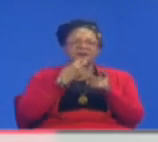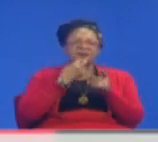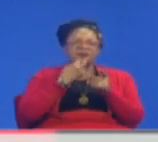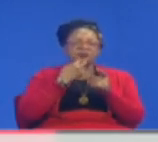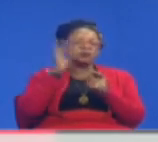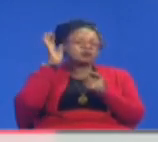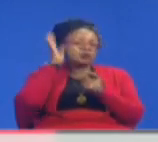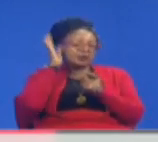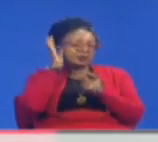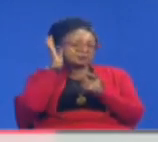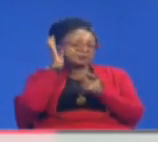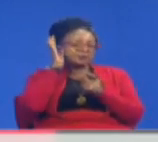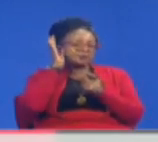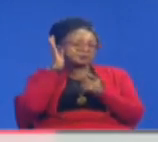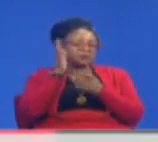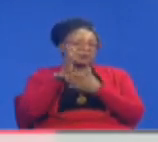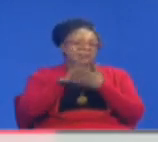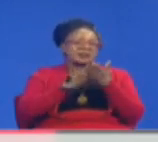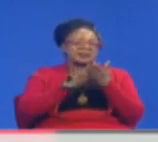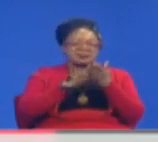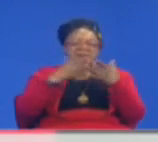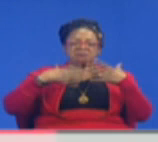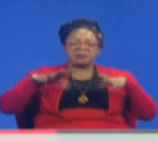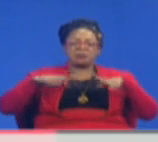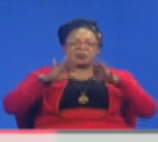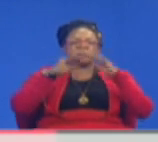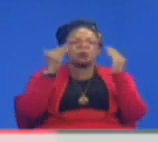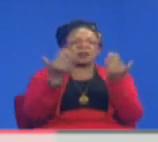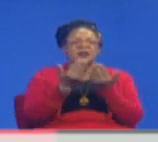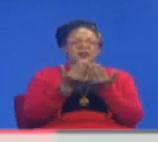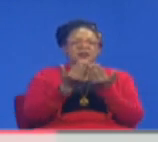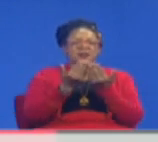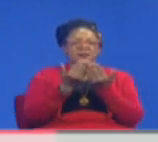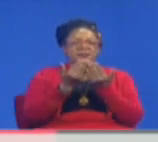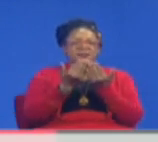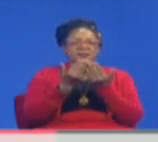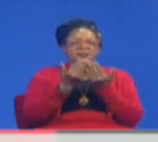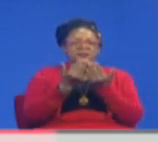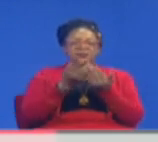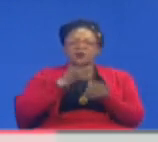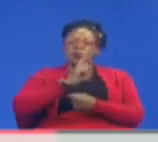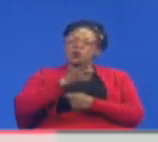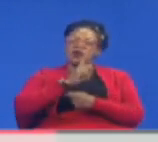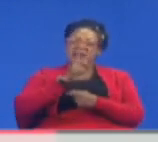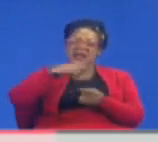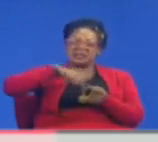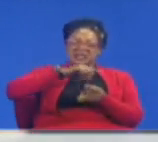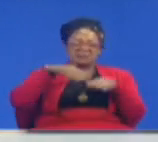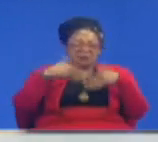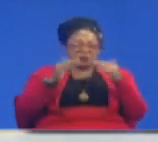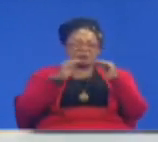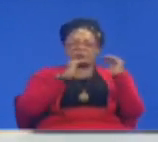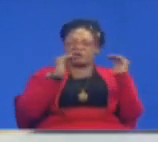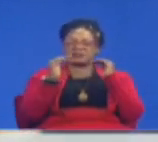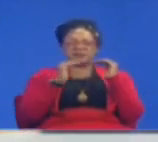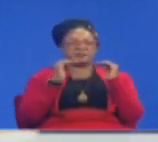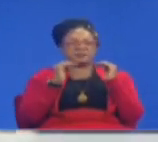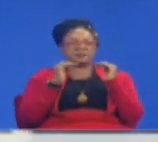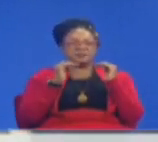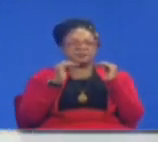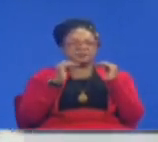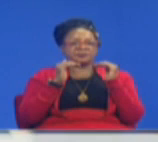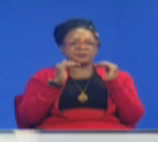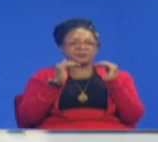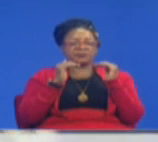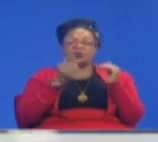hear of some actors in the world giving us lectures about democracy. You give